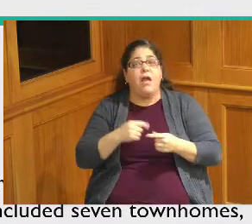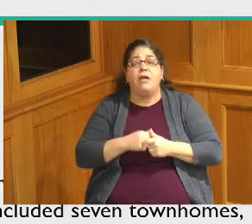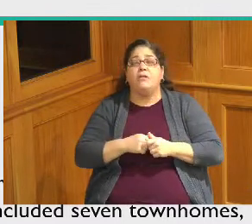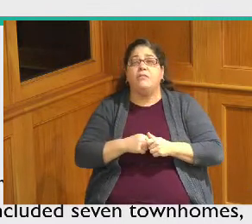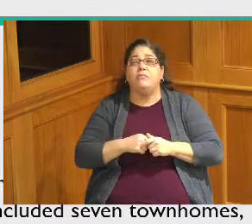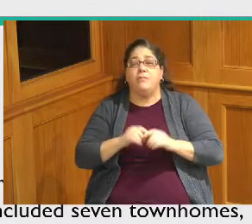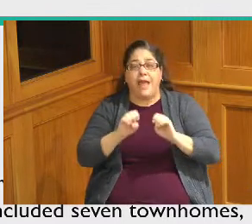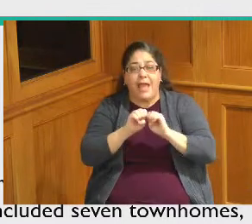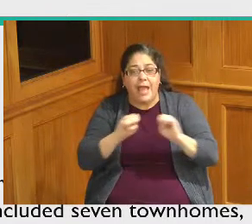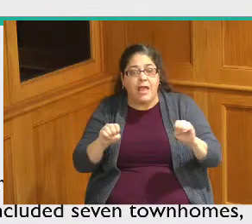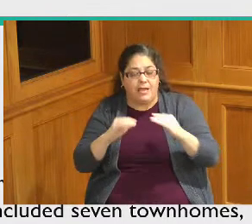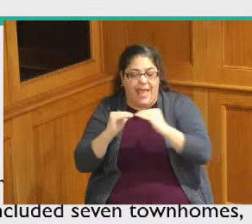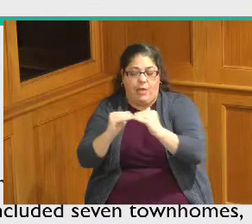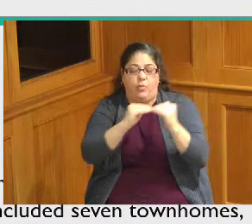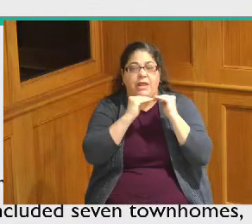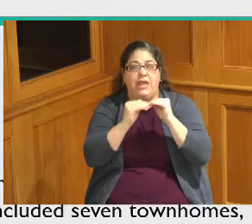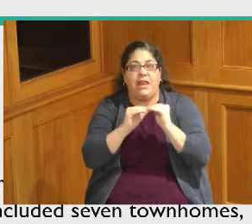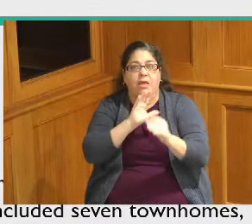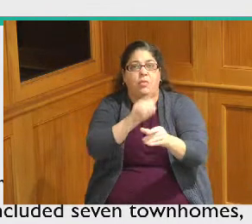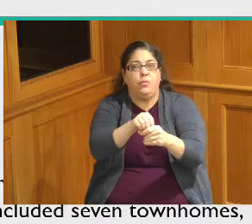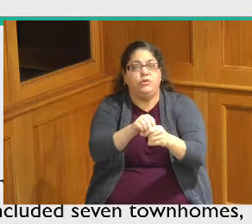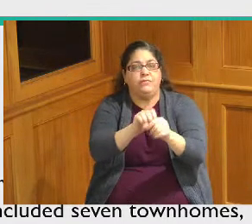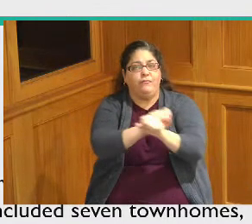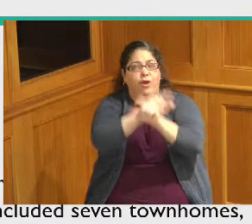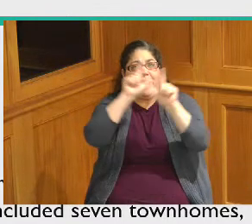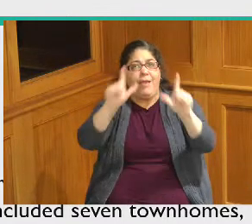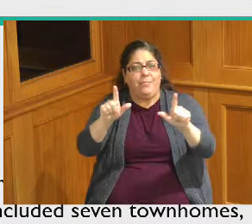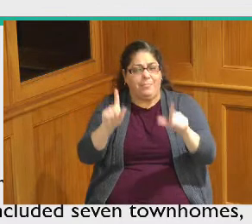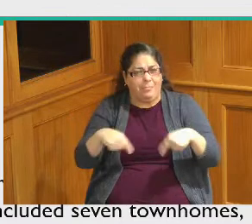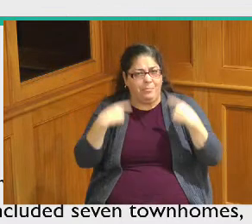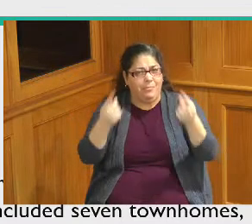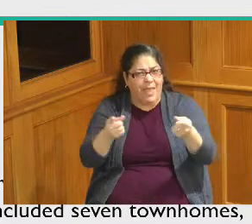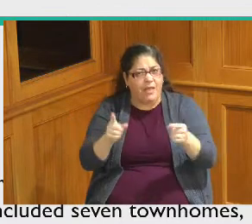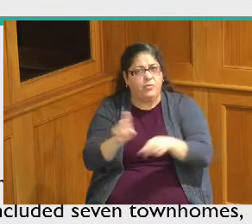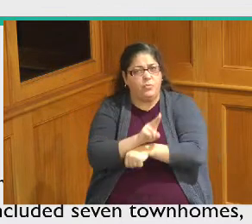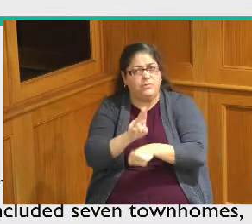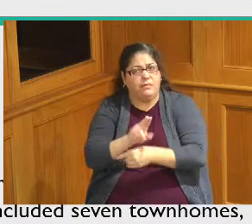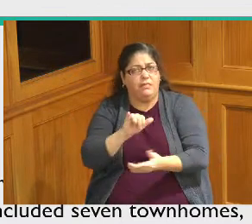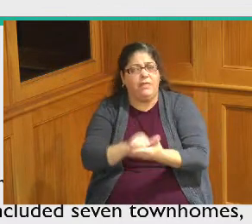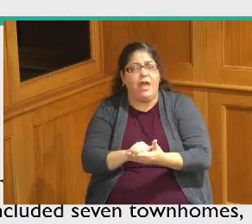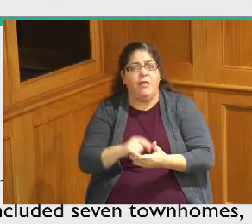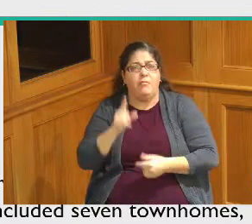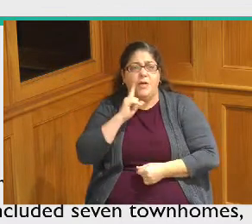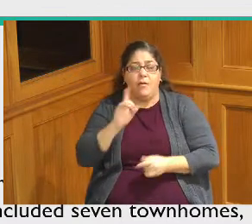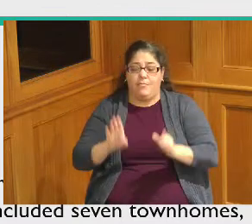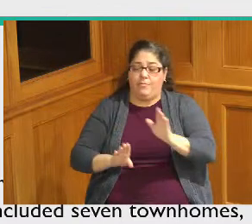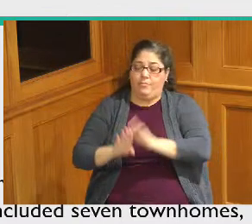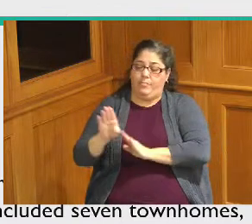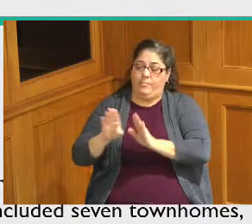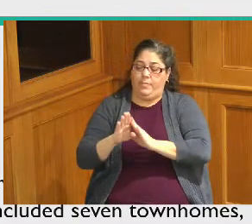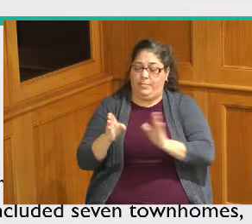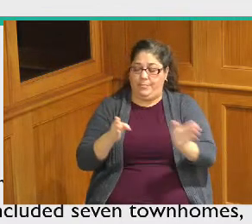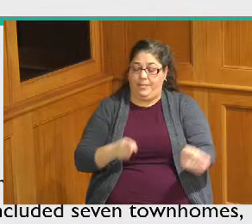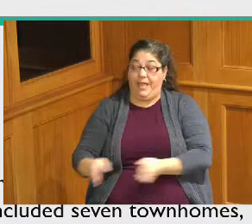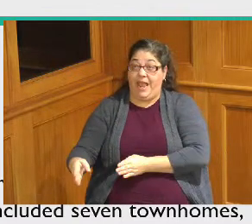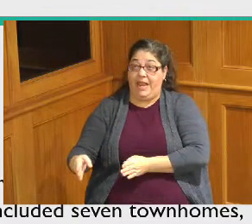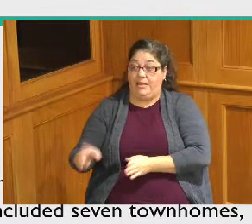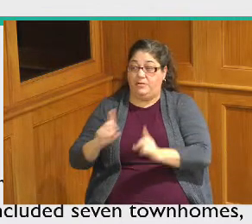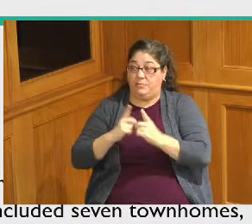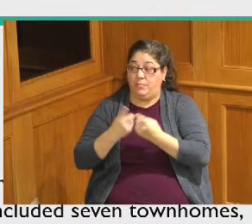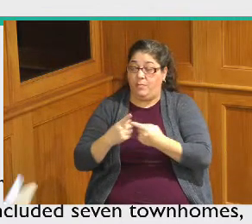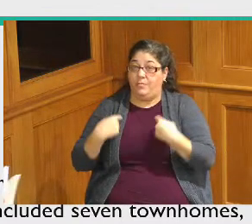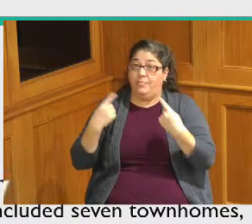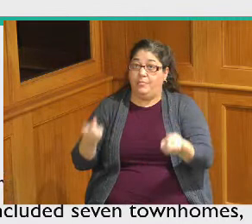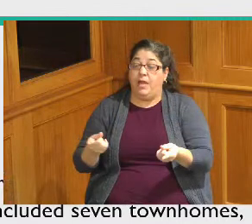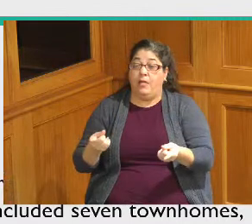almost 2 years now. And what that has done, and this is something that planning and development was involved in, so we not only have the opportunity, and this is a call